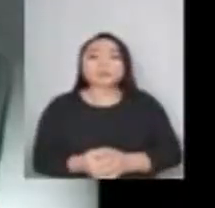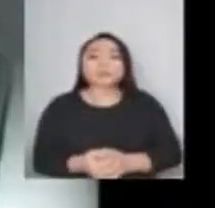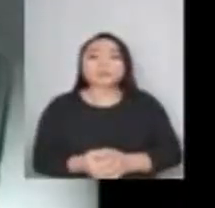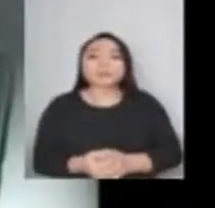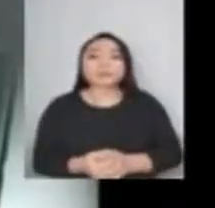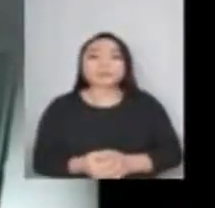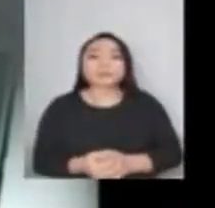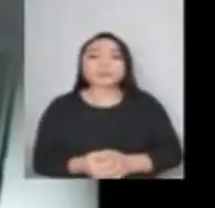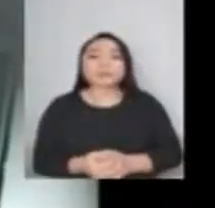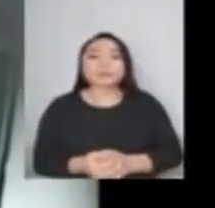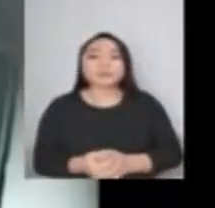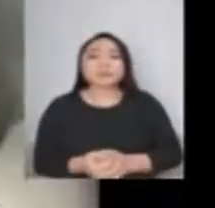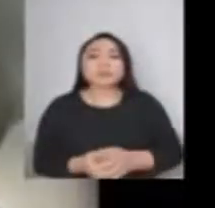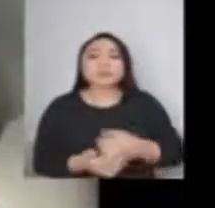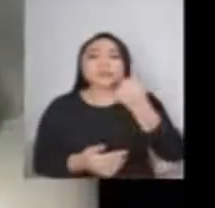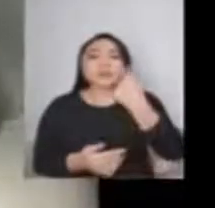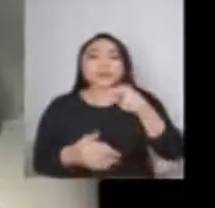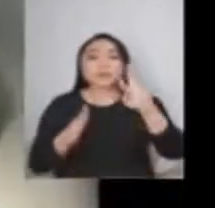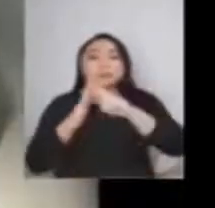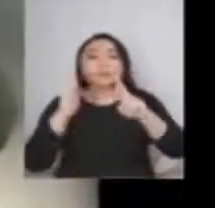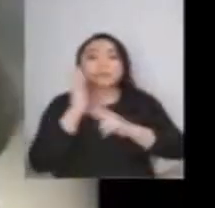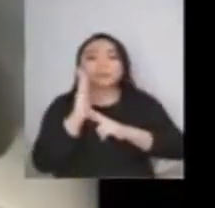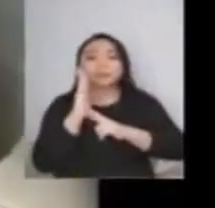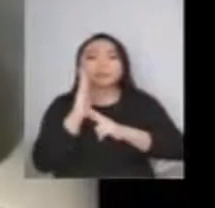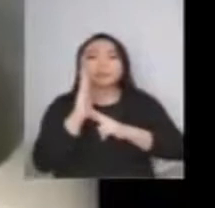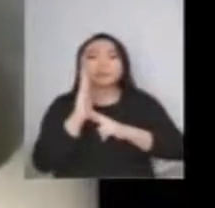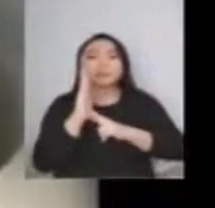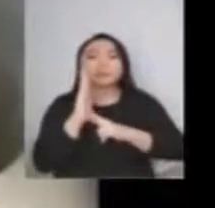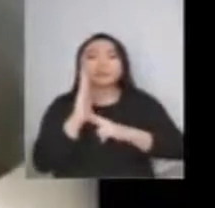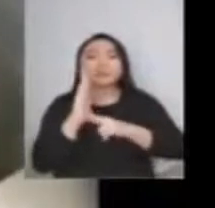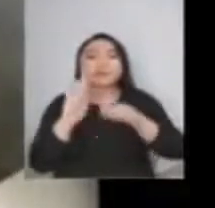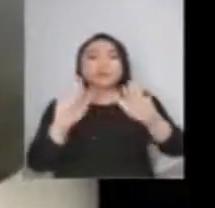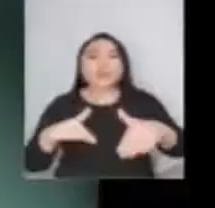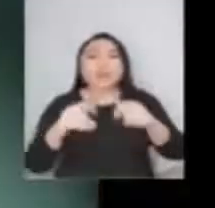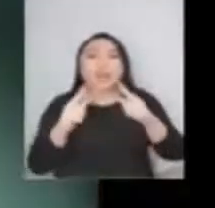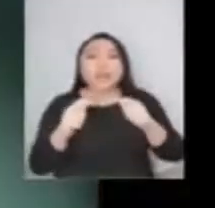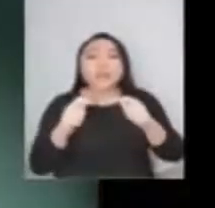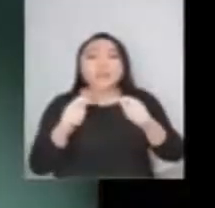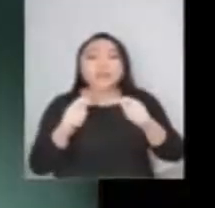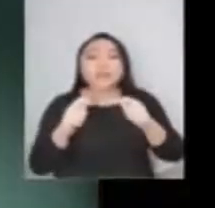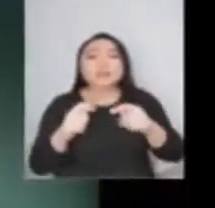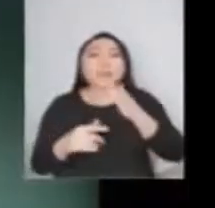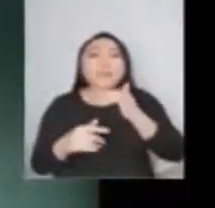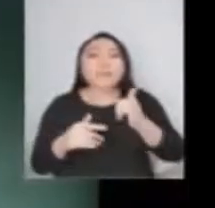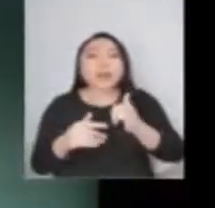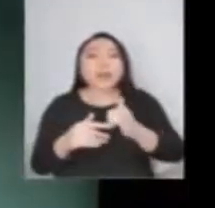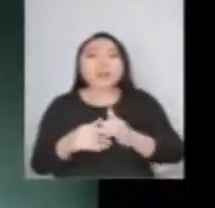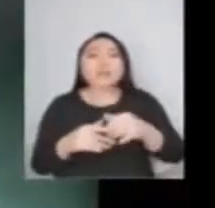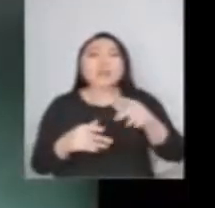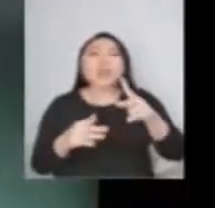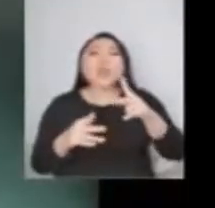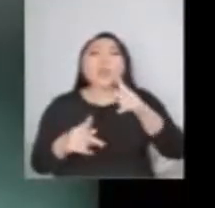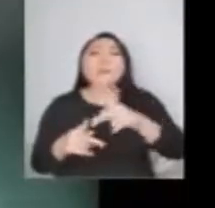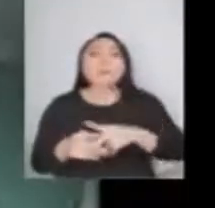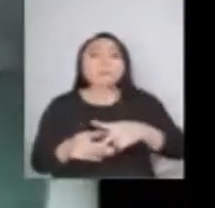Development and promotion of gender-sensitive curriculum and gender-fair instructional materials. Outlawing the expulsion